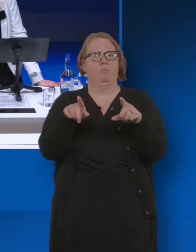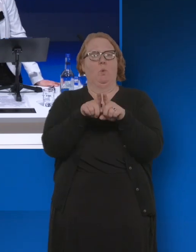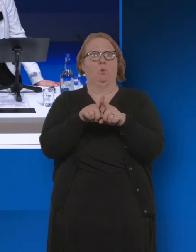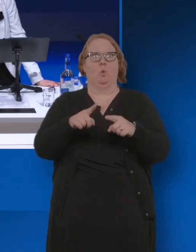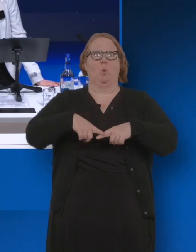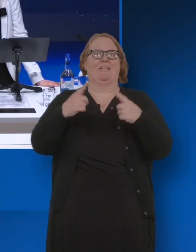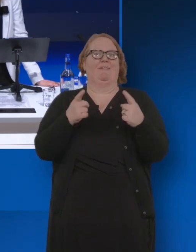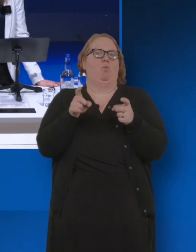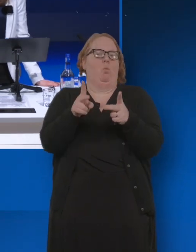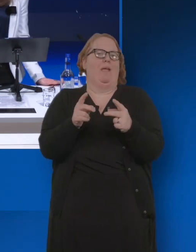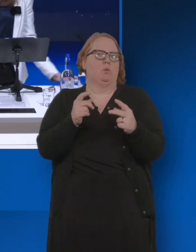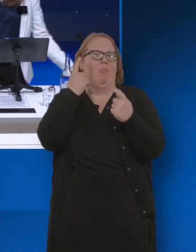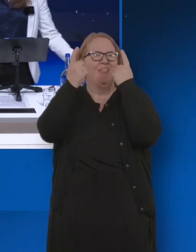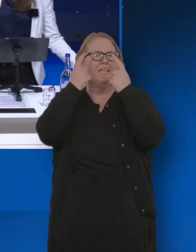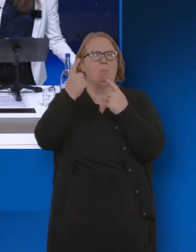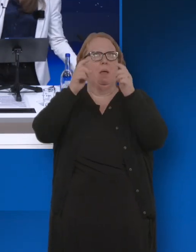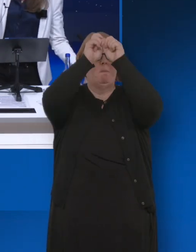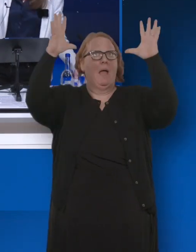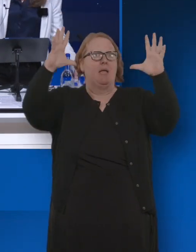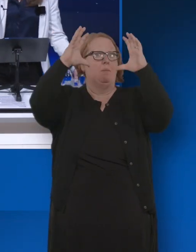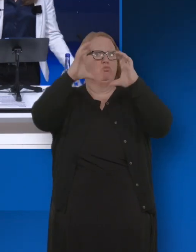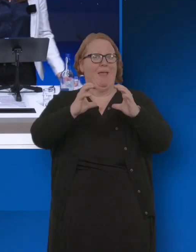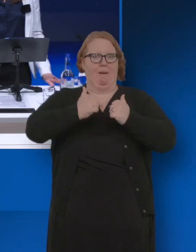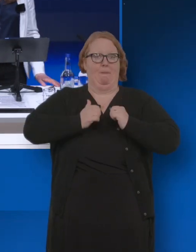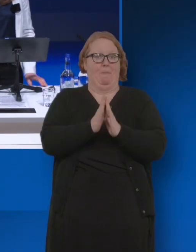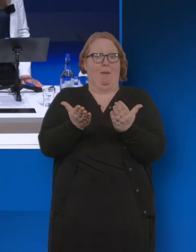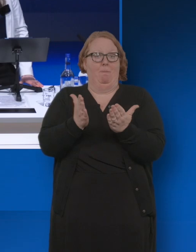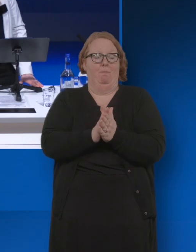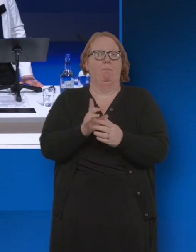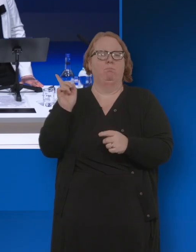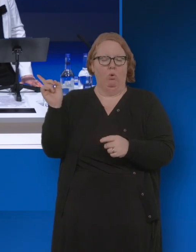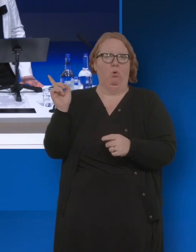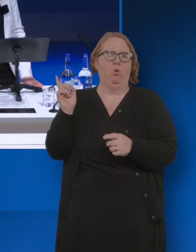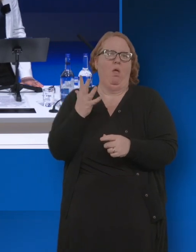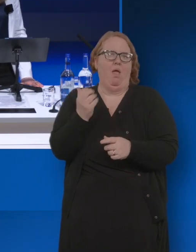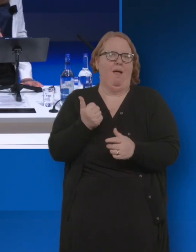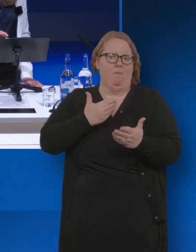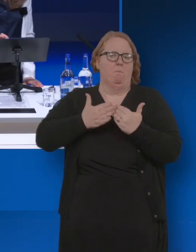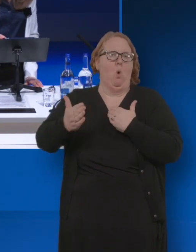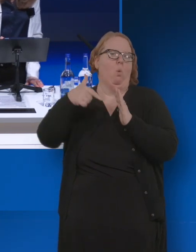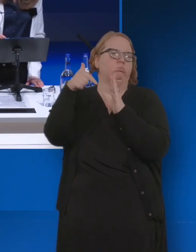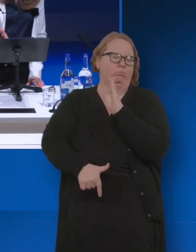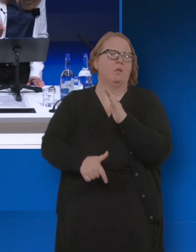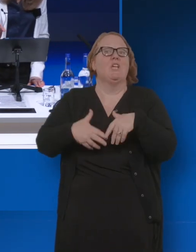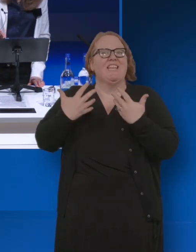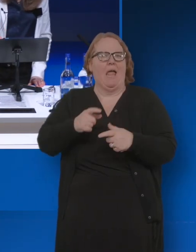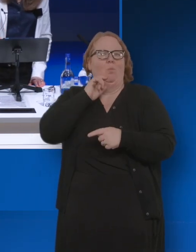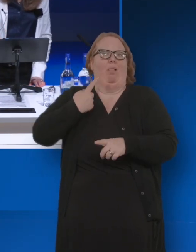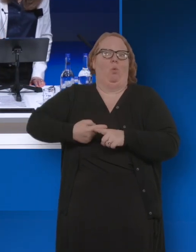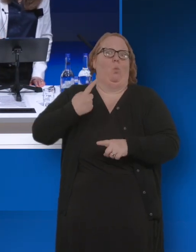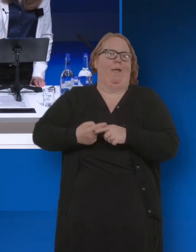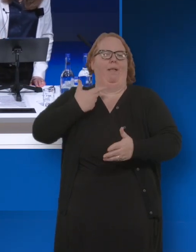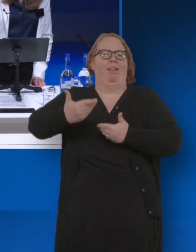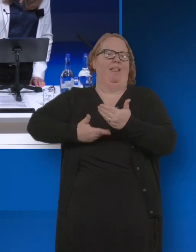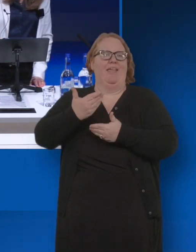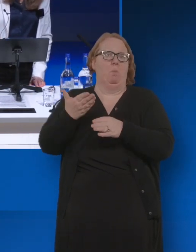the mind-brain relationship that I unpack in my book, Am I Just My Brain? And that I will have a whistle-stop tour